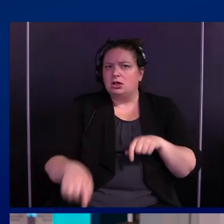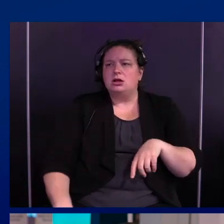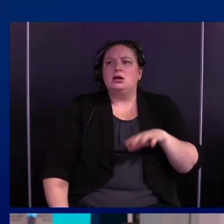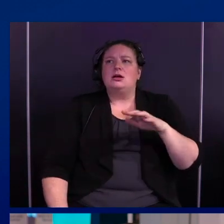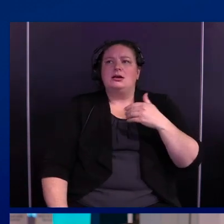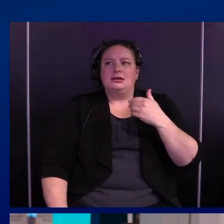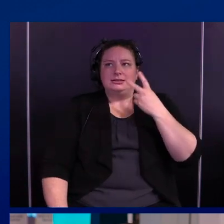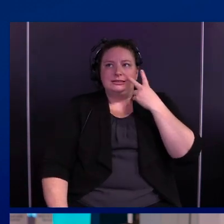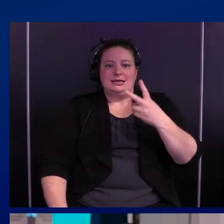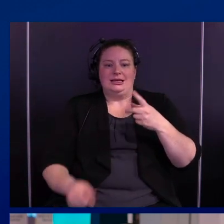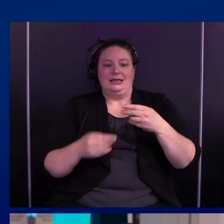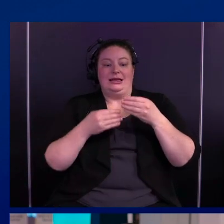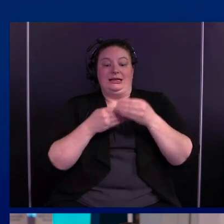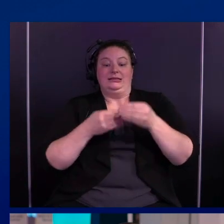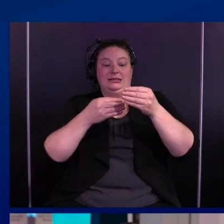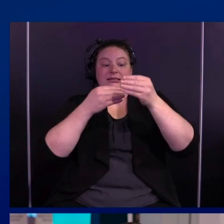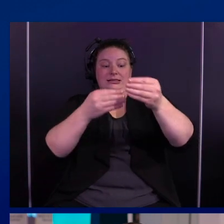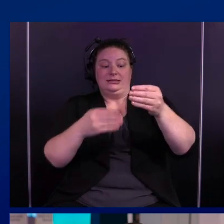instances.